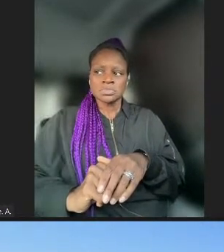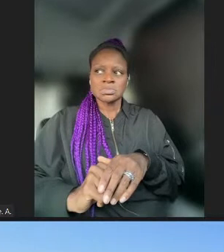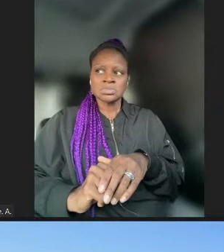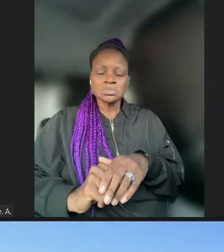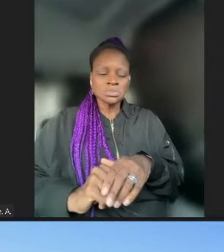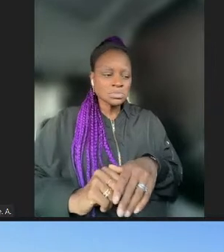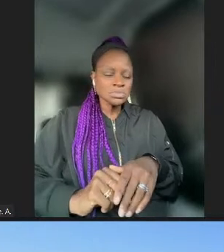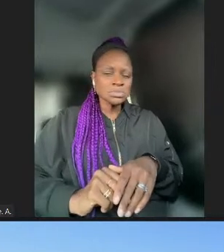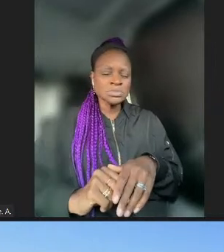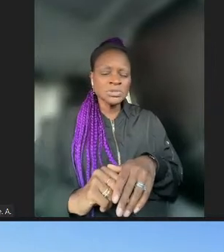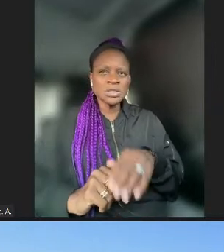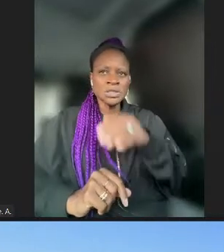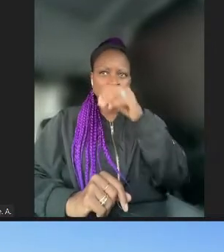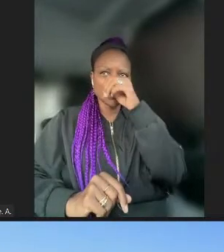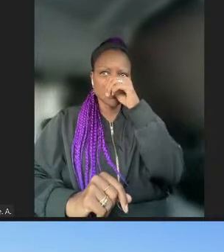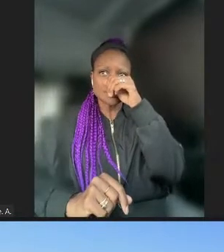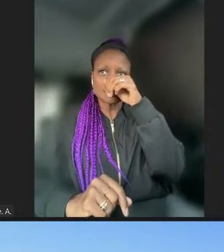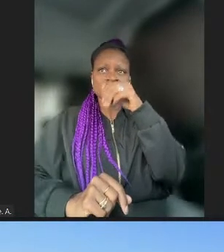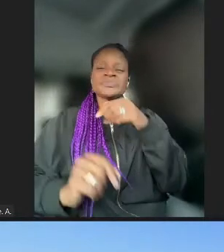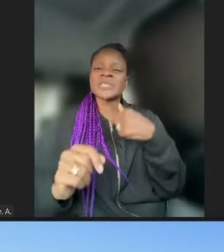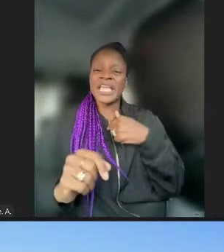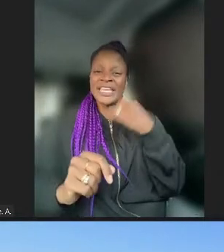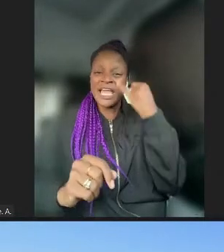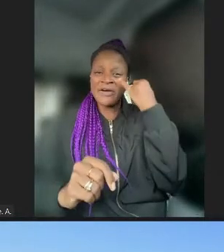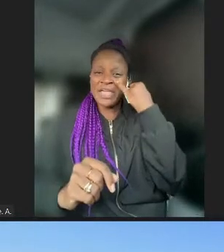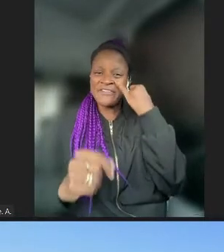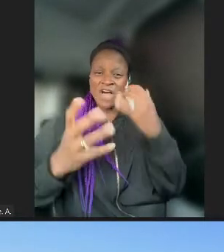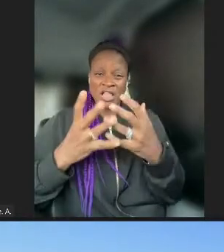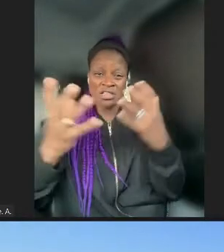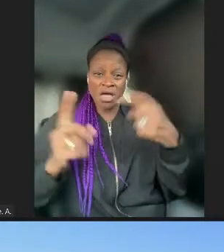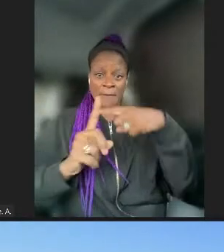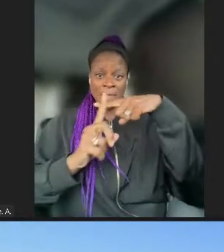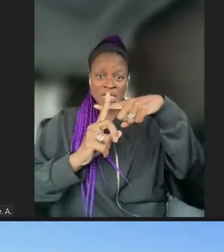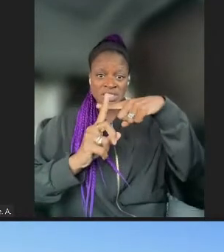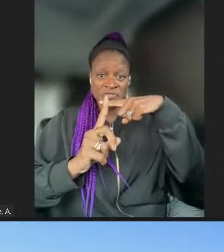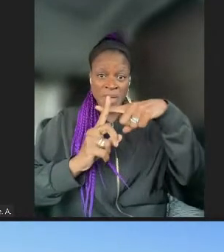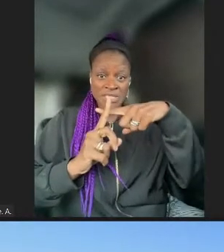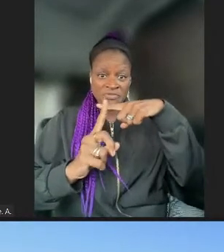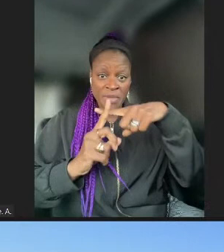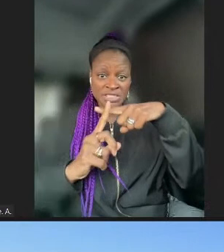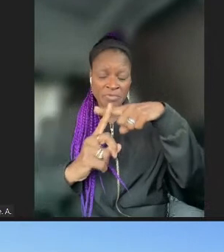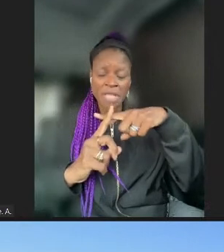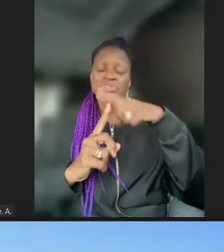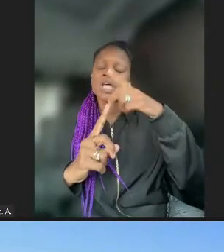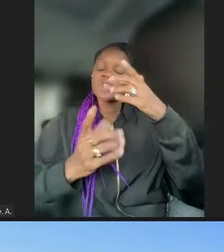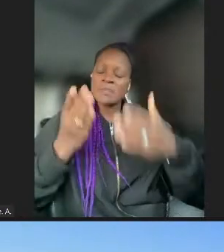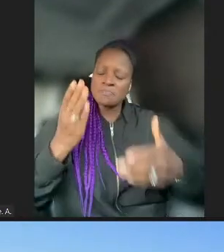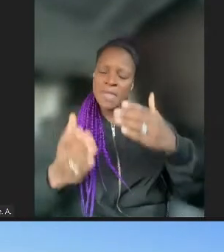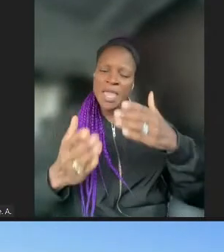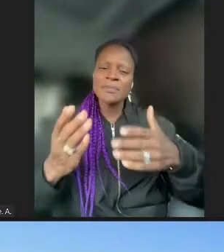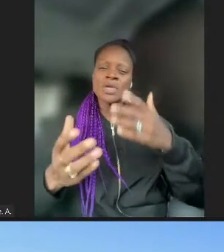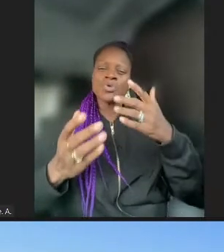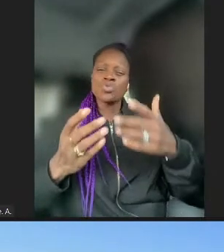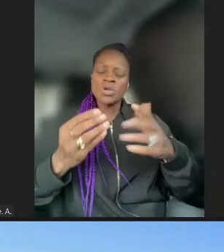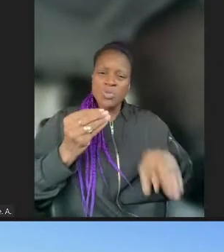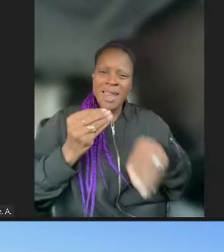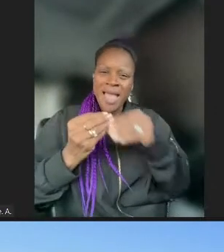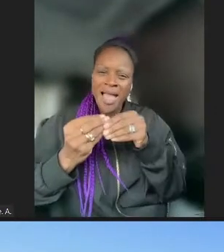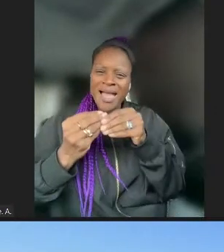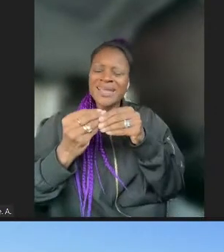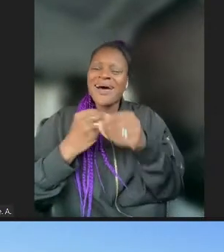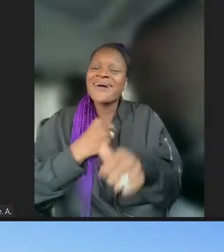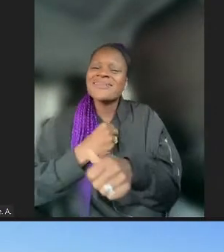volumes of positive specimens, we may implement another PCR test that would pre-screen the